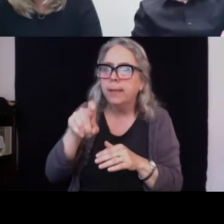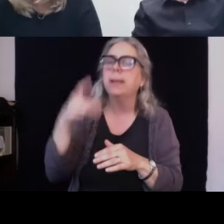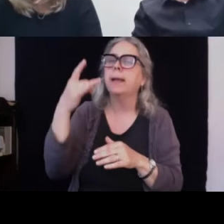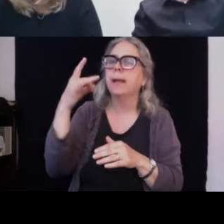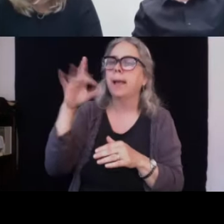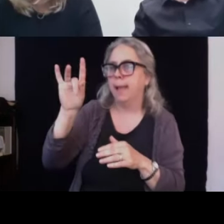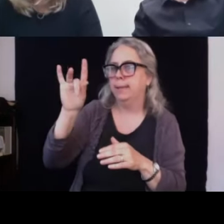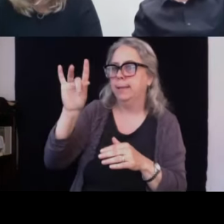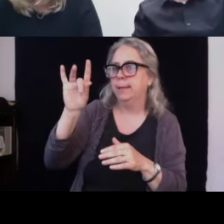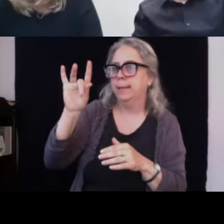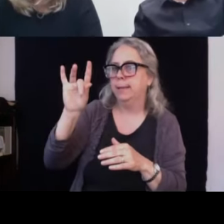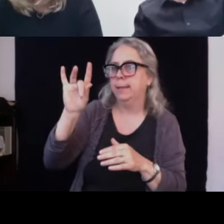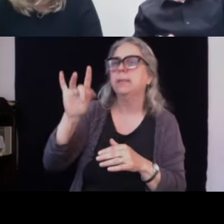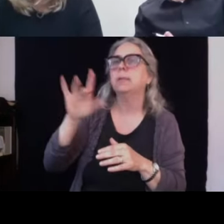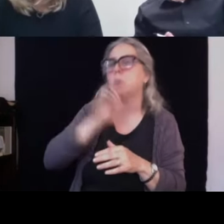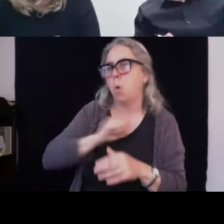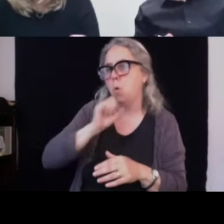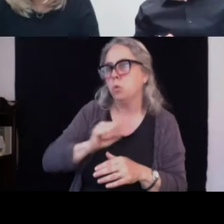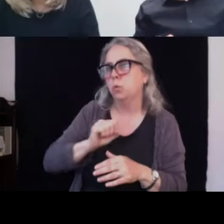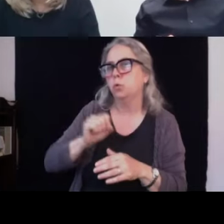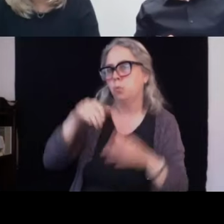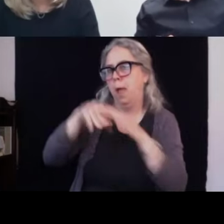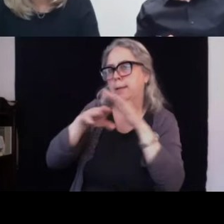to begin accessing those adult services.